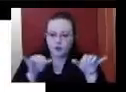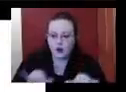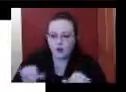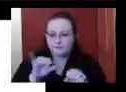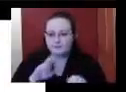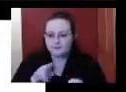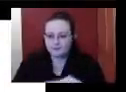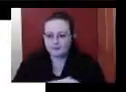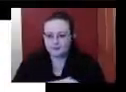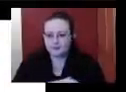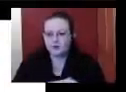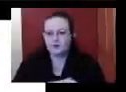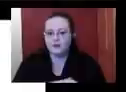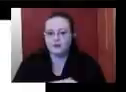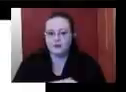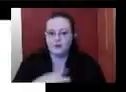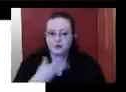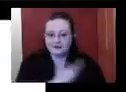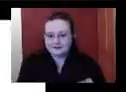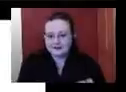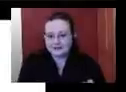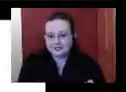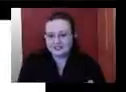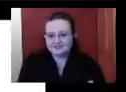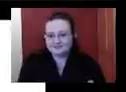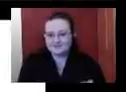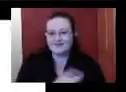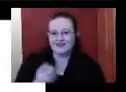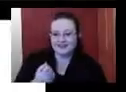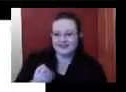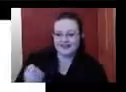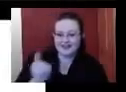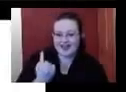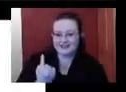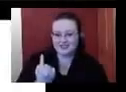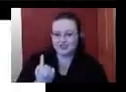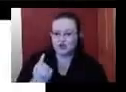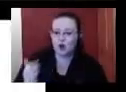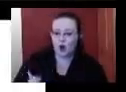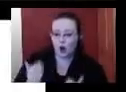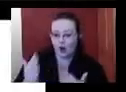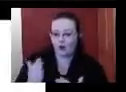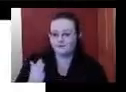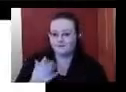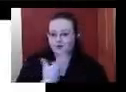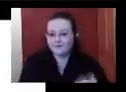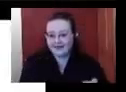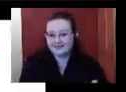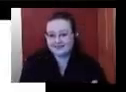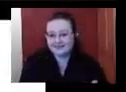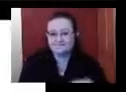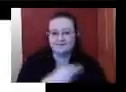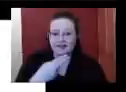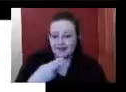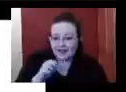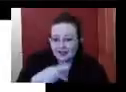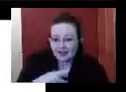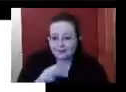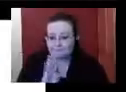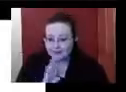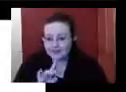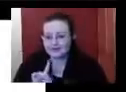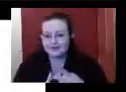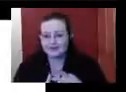There have been many disruptions to routine school vaccination clinics offering vaccines against hepatitis B,